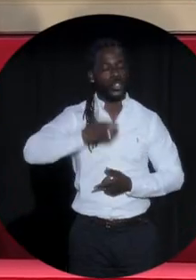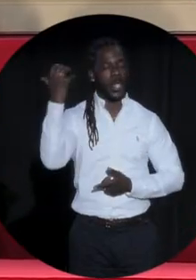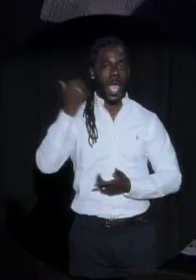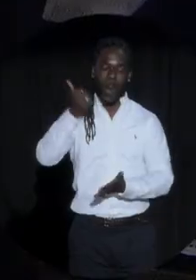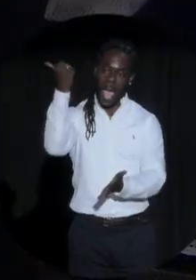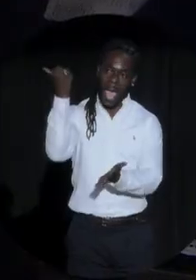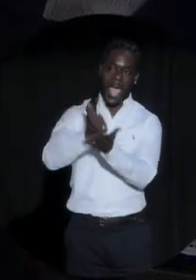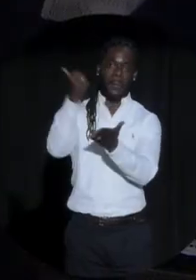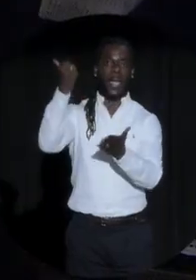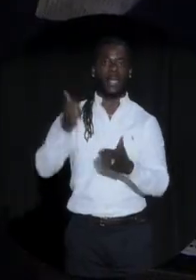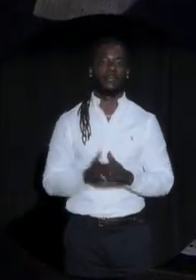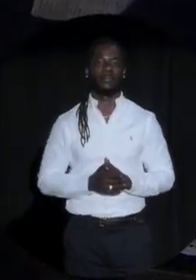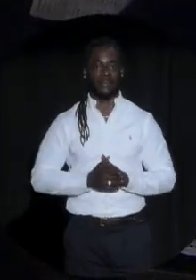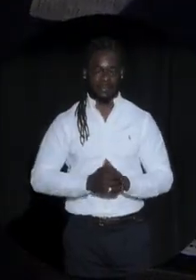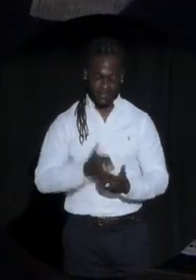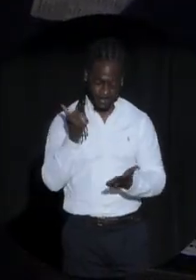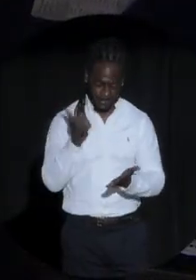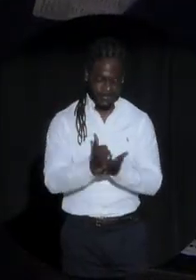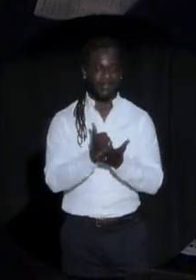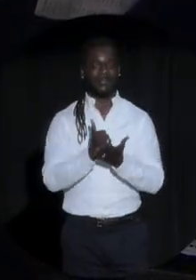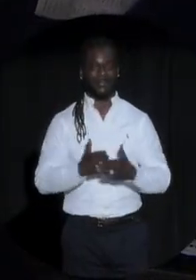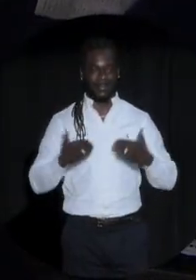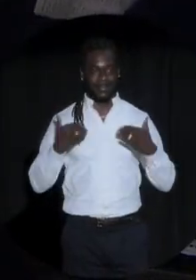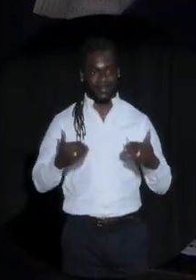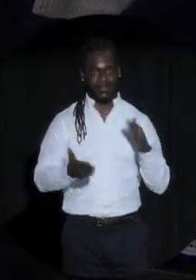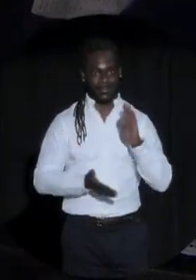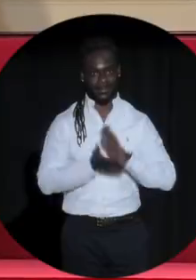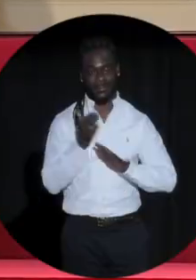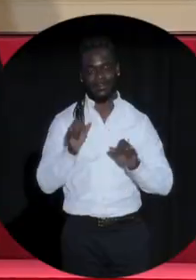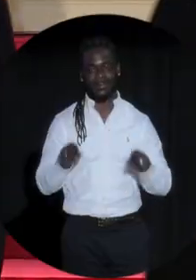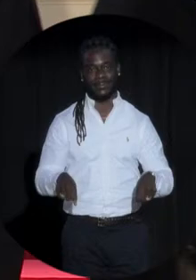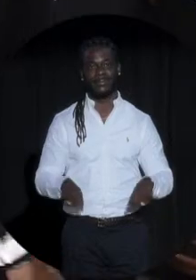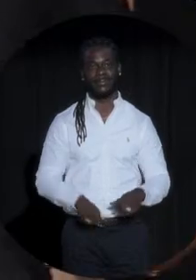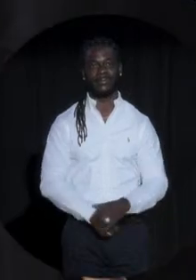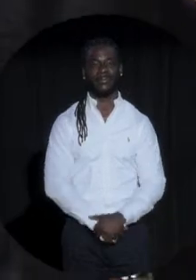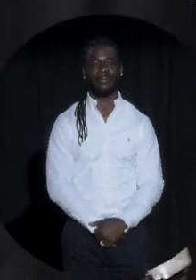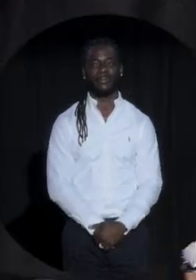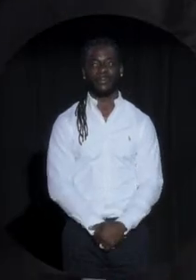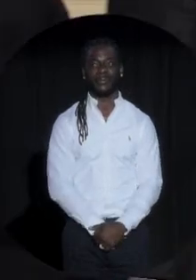Amen. You may be dismissed.